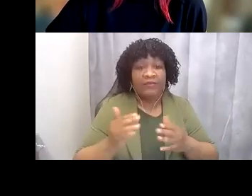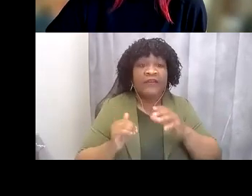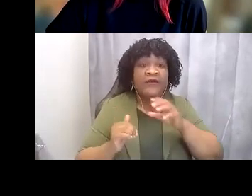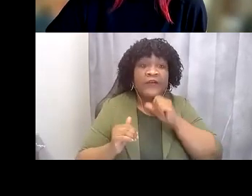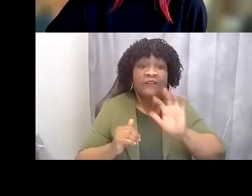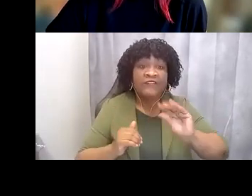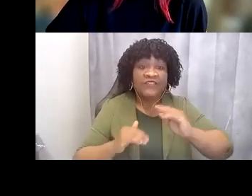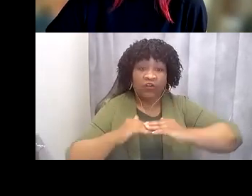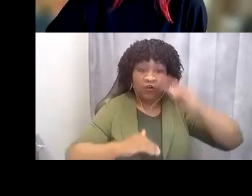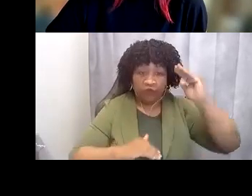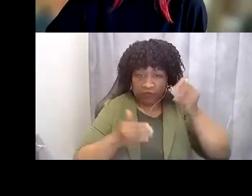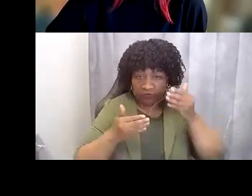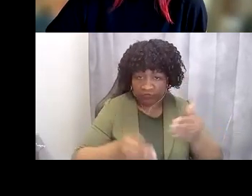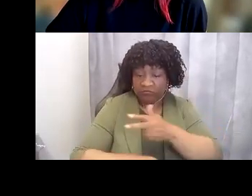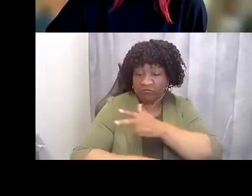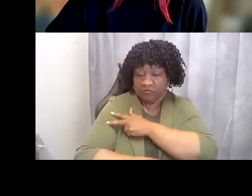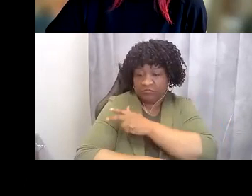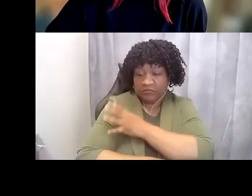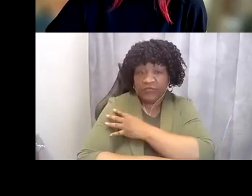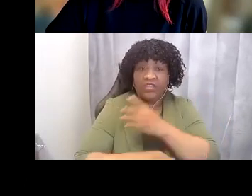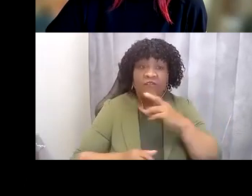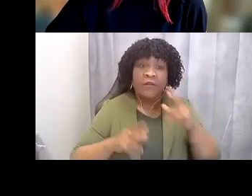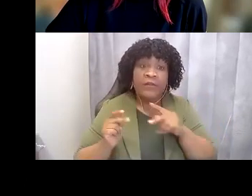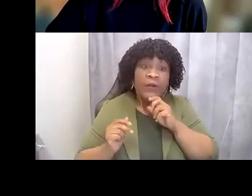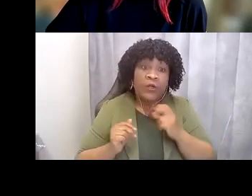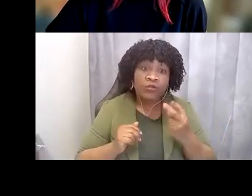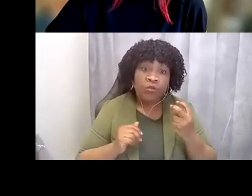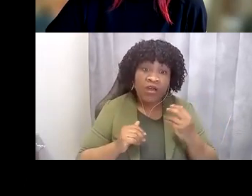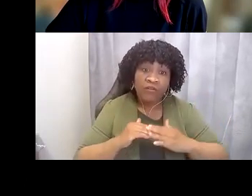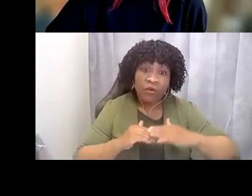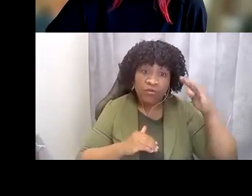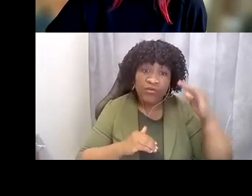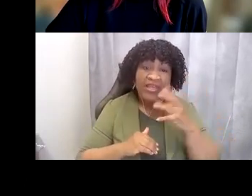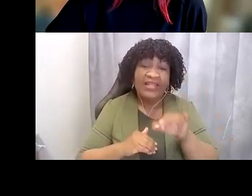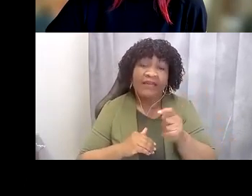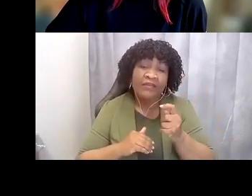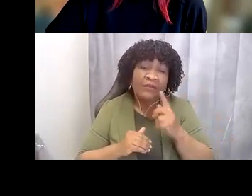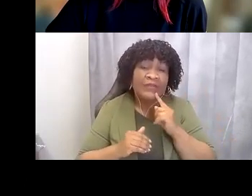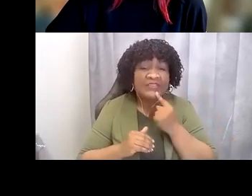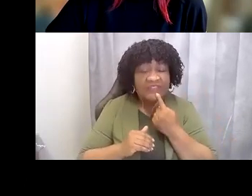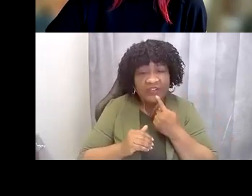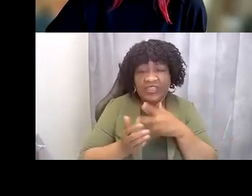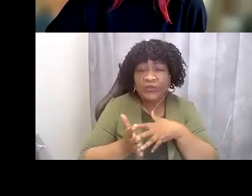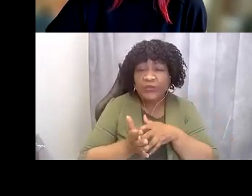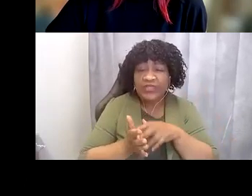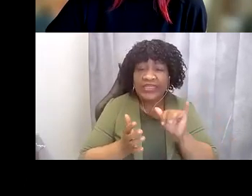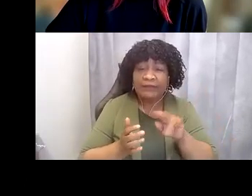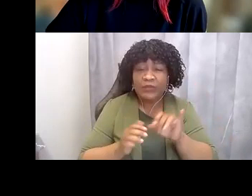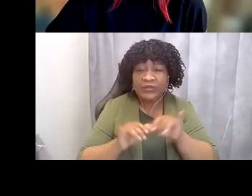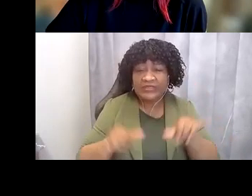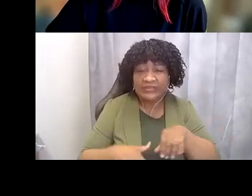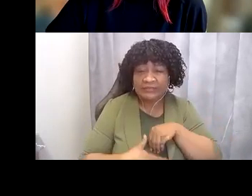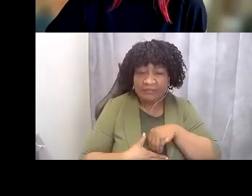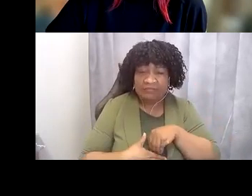older, for folks who are 12 years and older and moderately or severely immunocompromised,